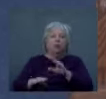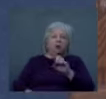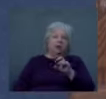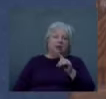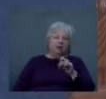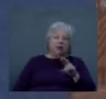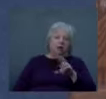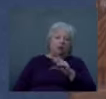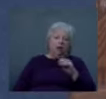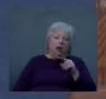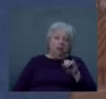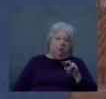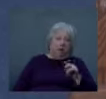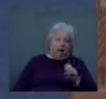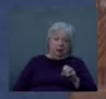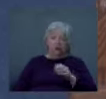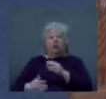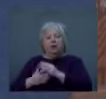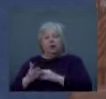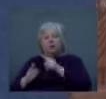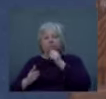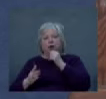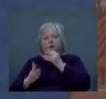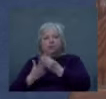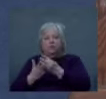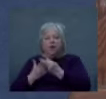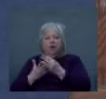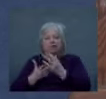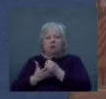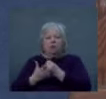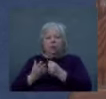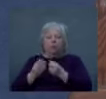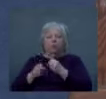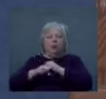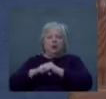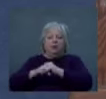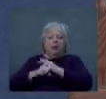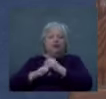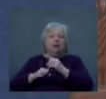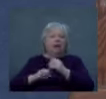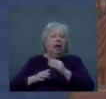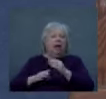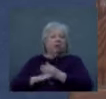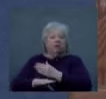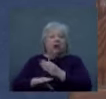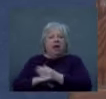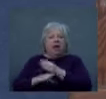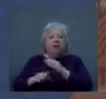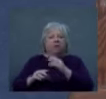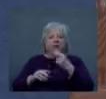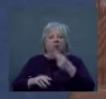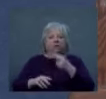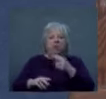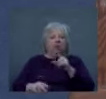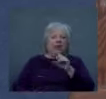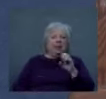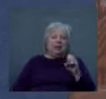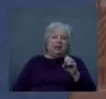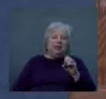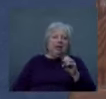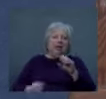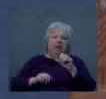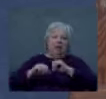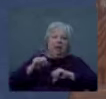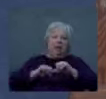private funds have also been raised to help protect and rehab the historic Lee Theater that sits behind the Hinton Center.